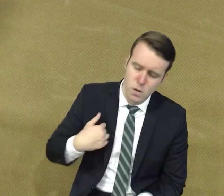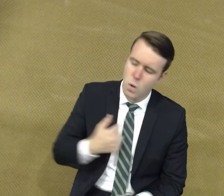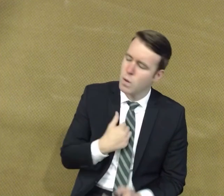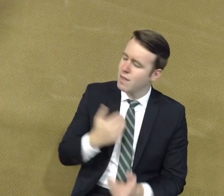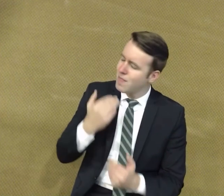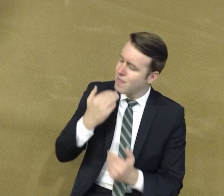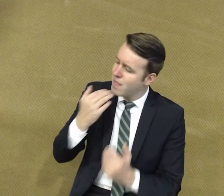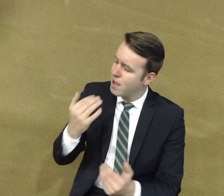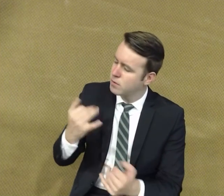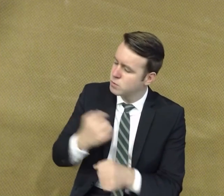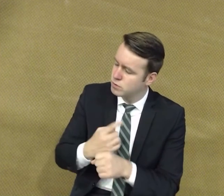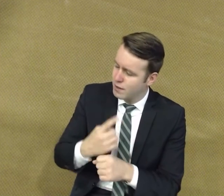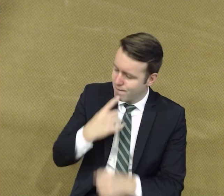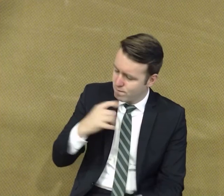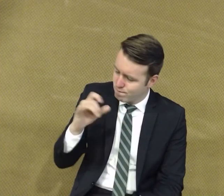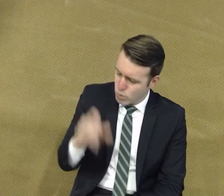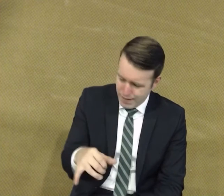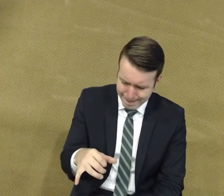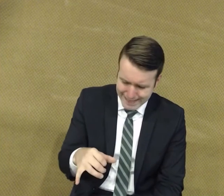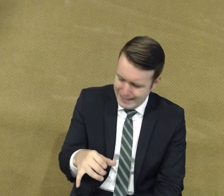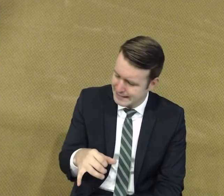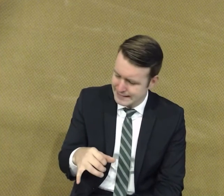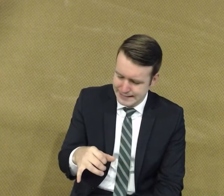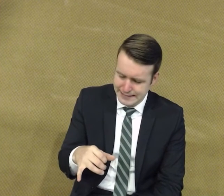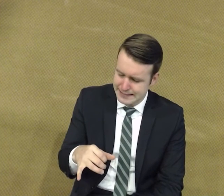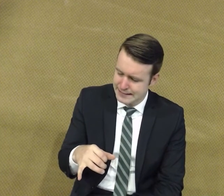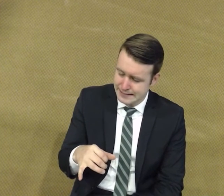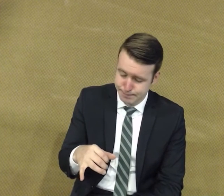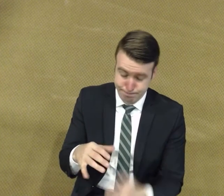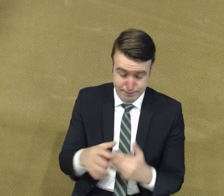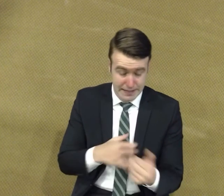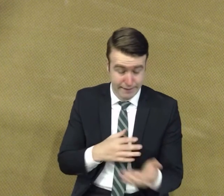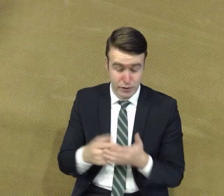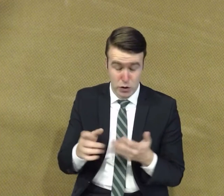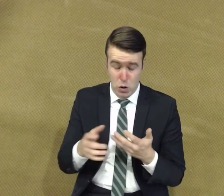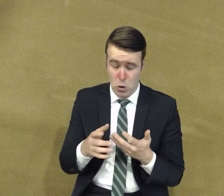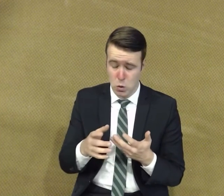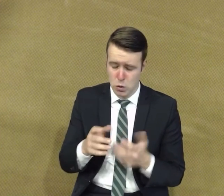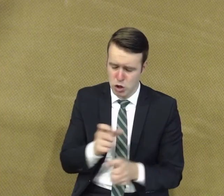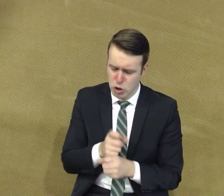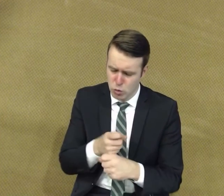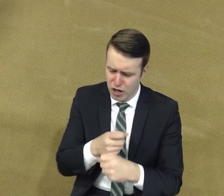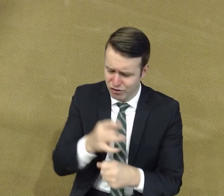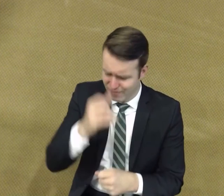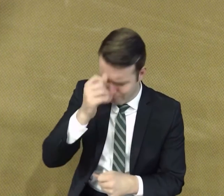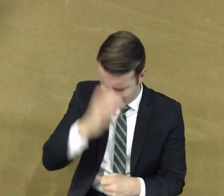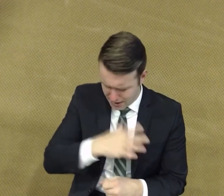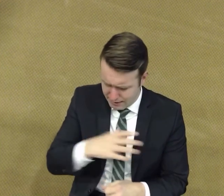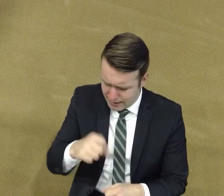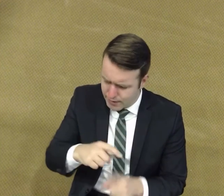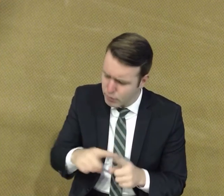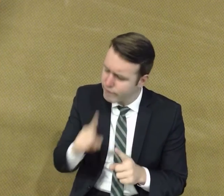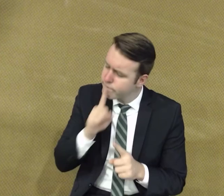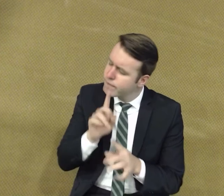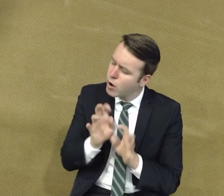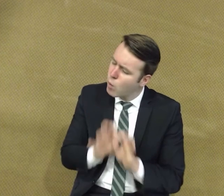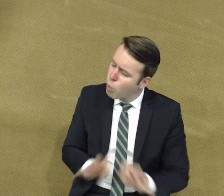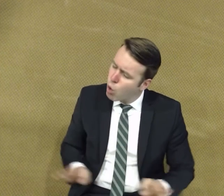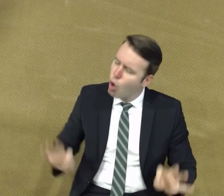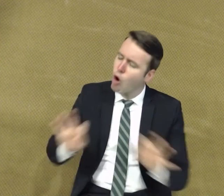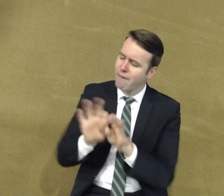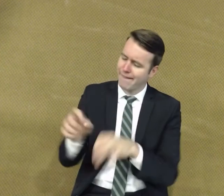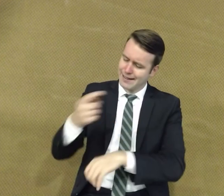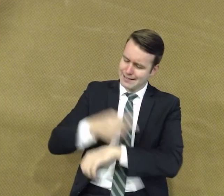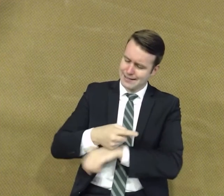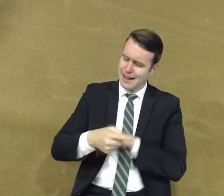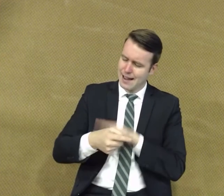we thank you today for this. Even though it's a creation of man, it's a very worthy day